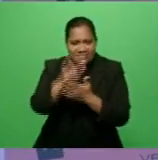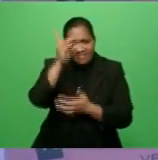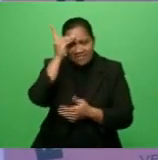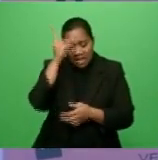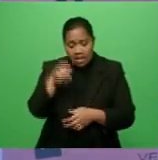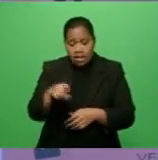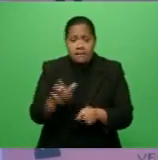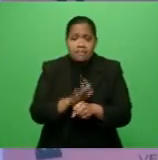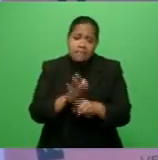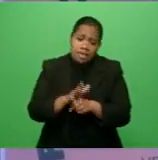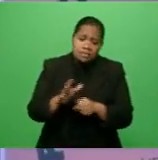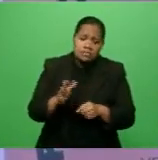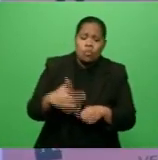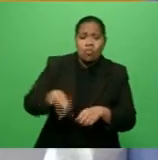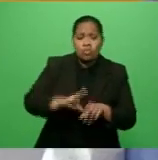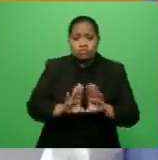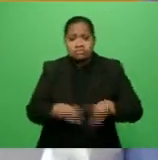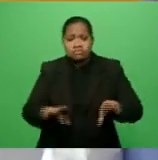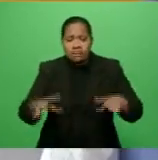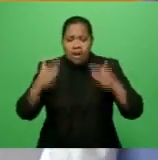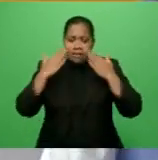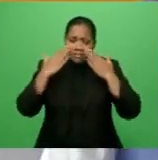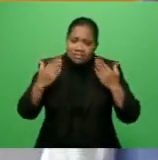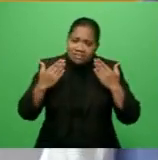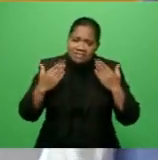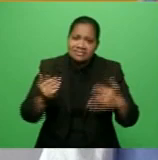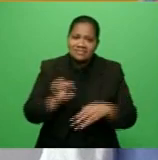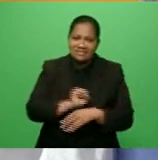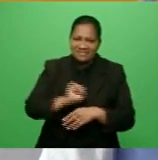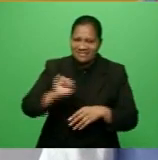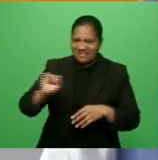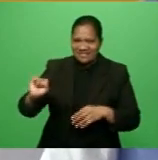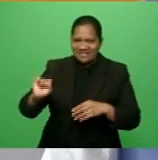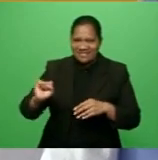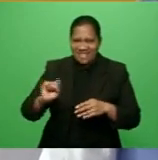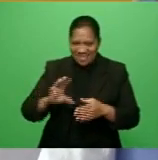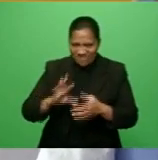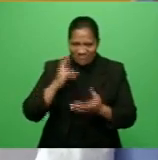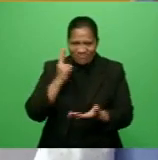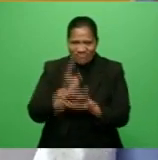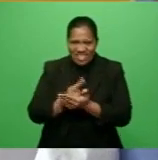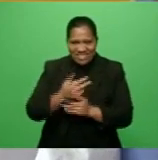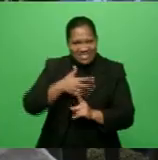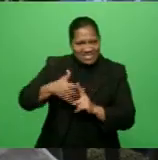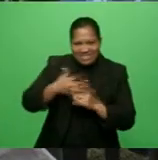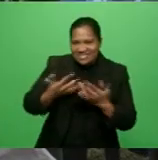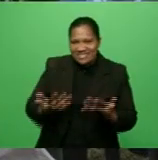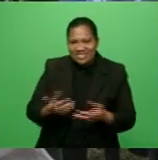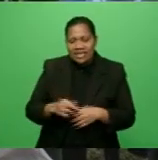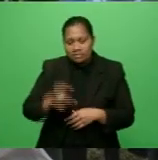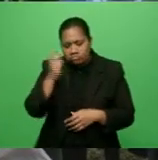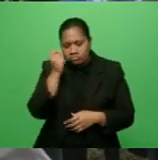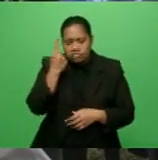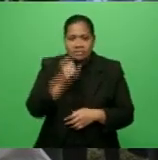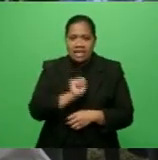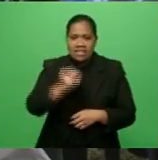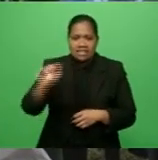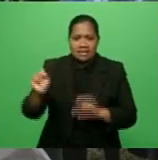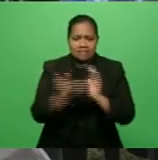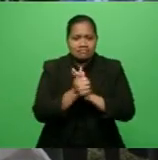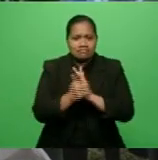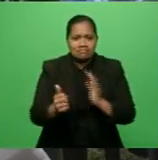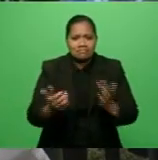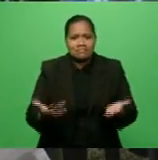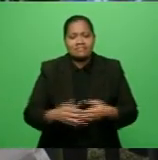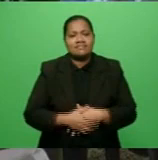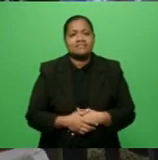all children to appreciate their inheritance and realize their potential. Today's AGM will also see